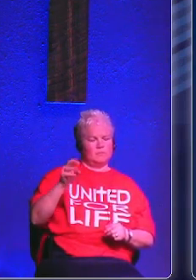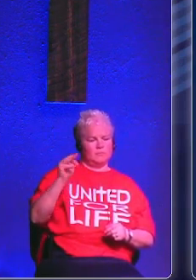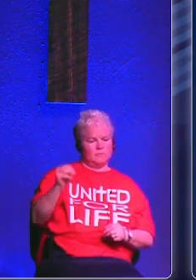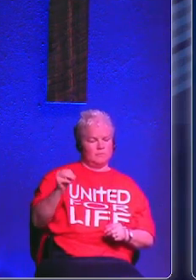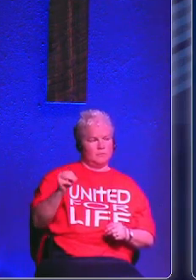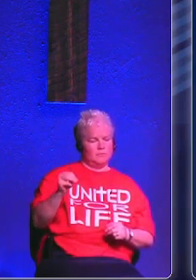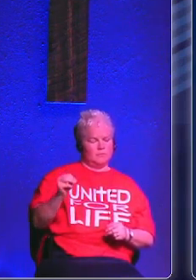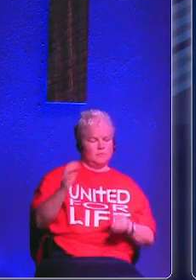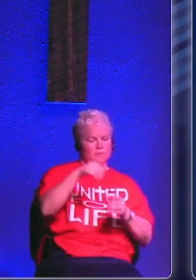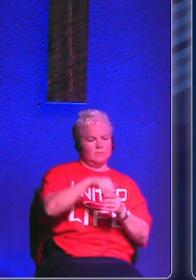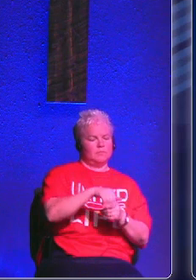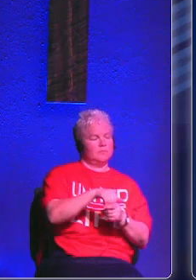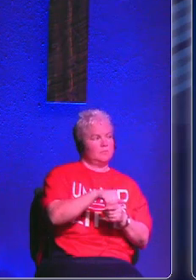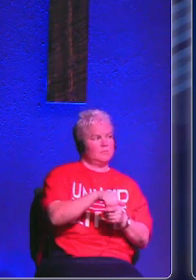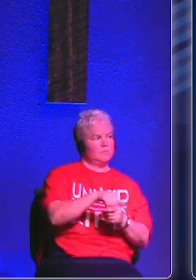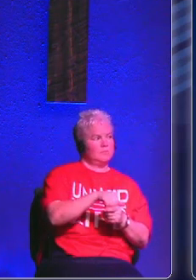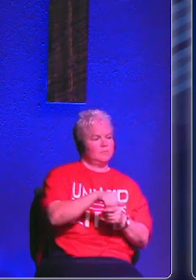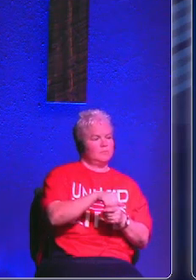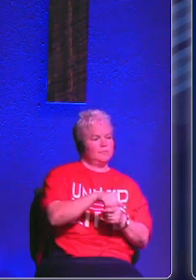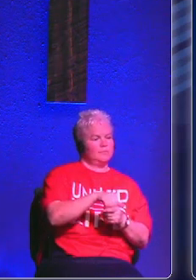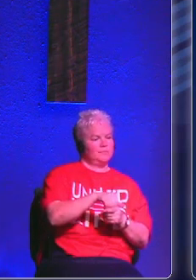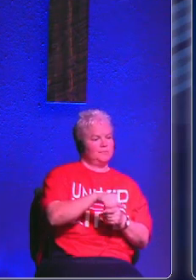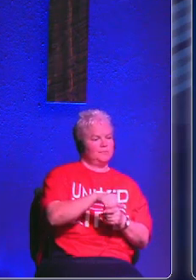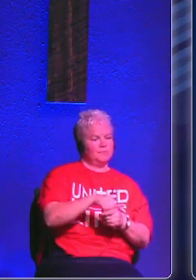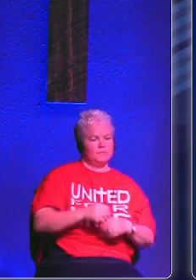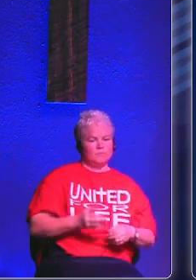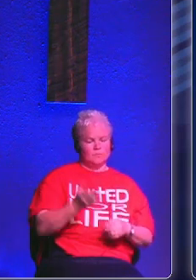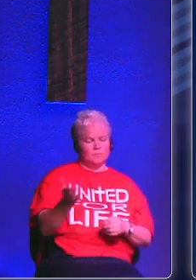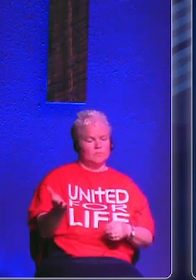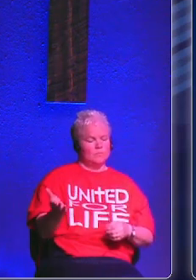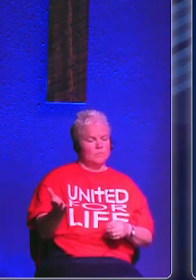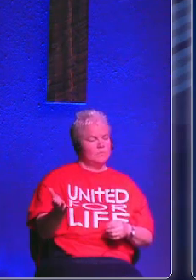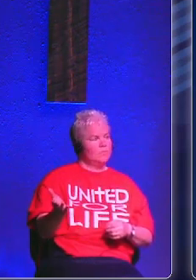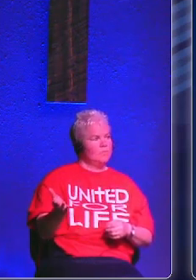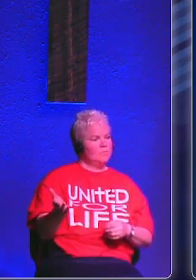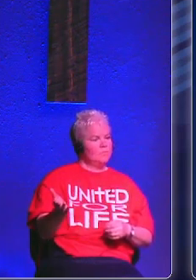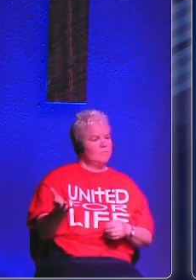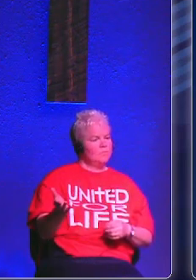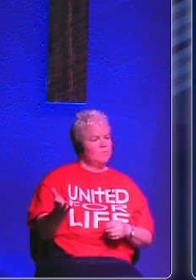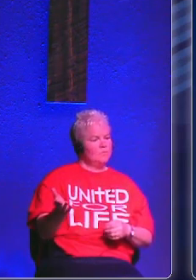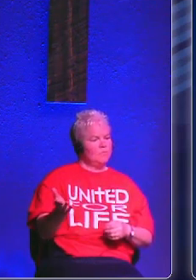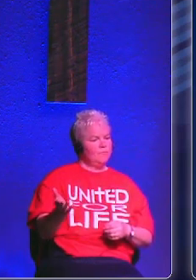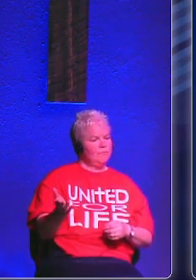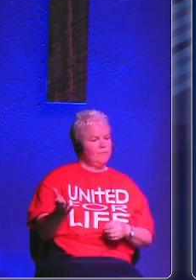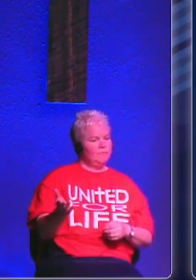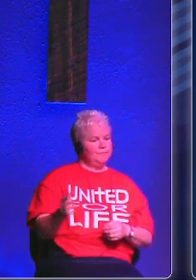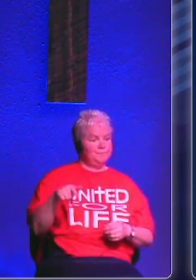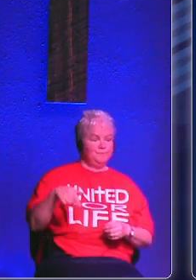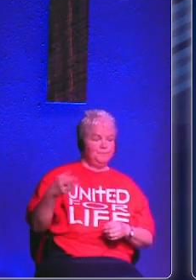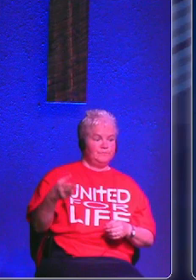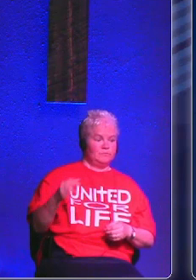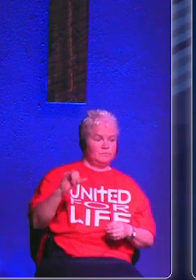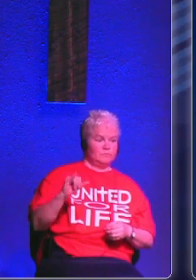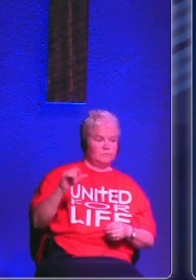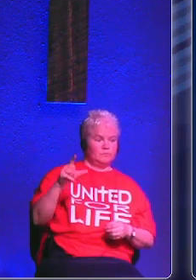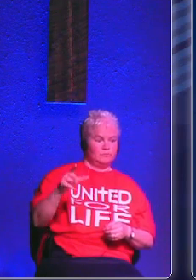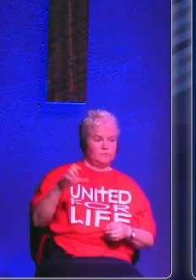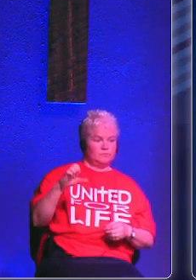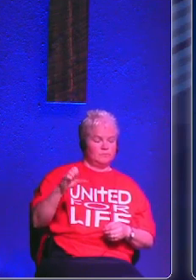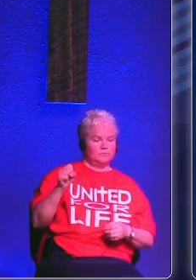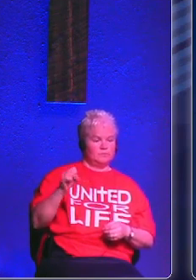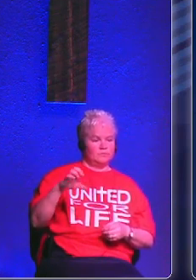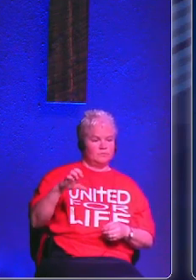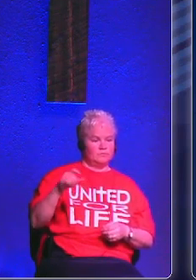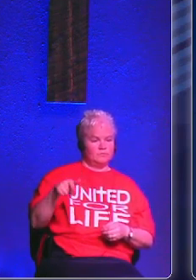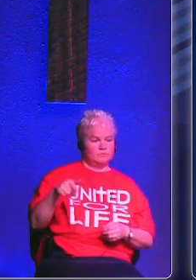in thing. Like, atheism isn't really the cool thing anymore. It's like you got these stuffy philosophers and